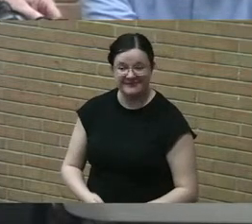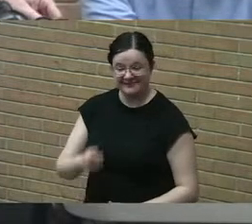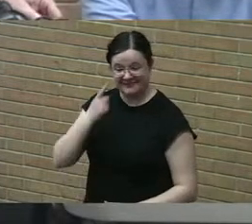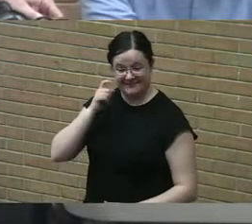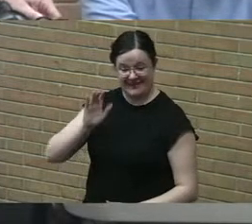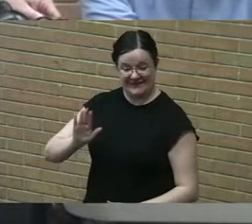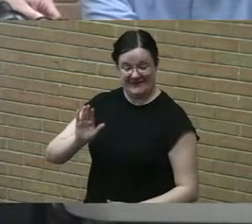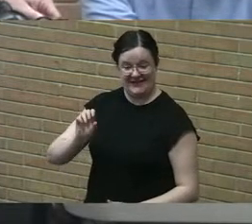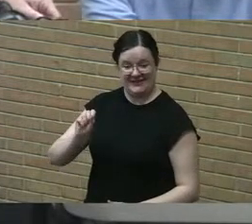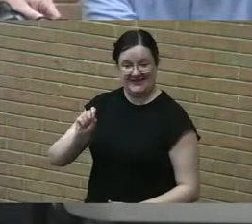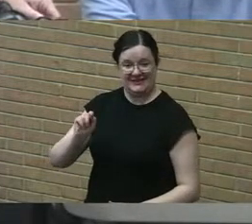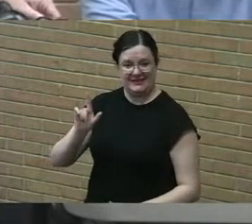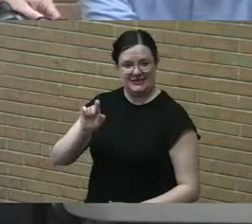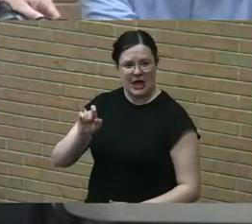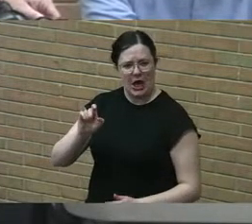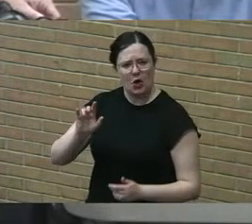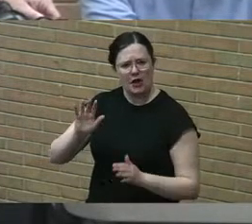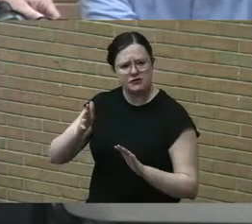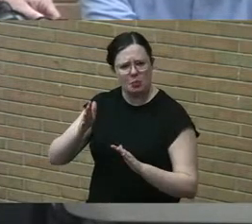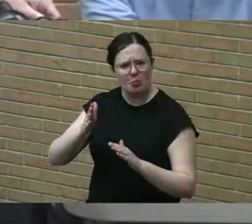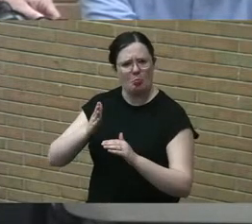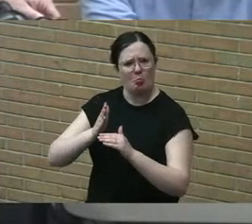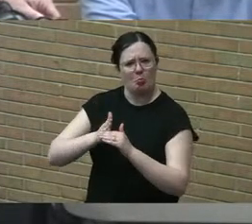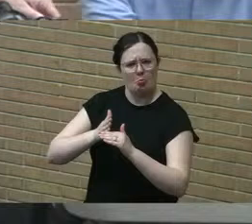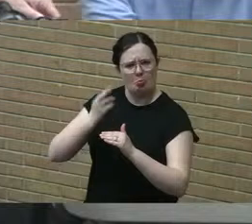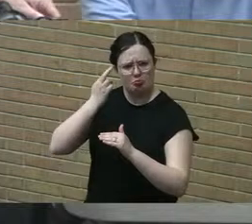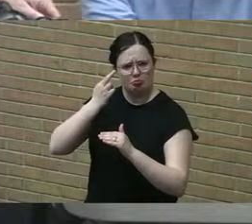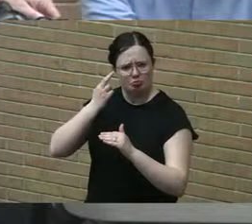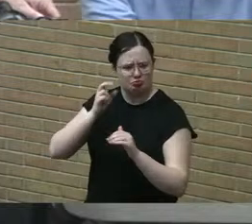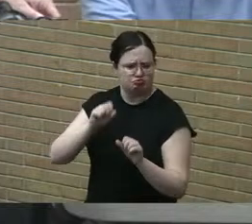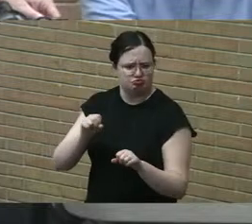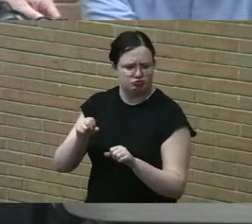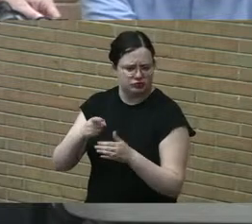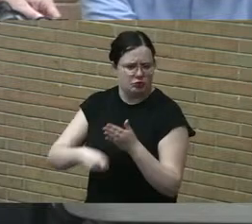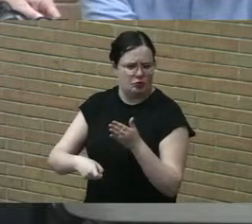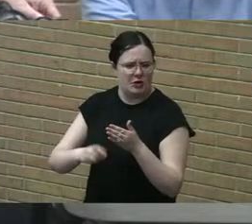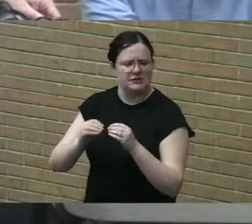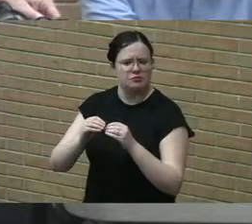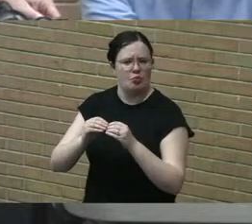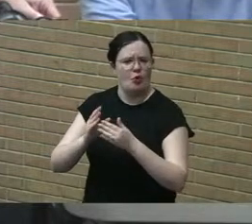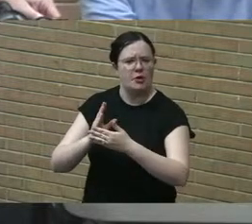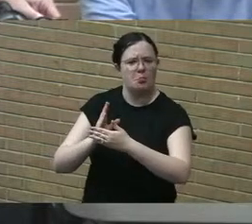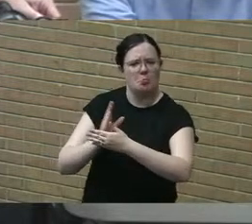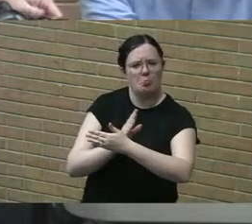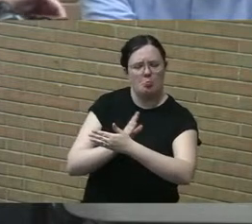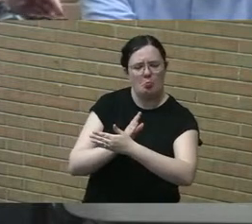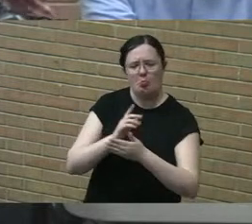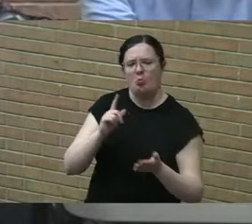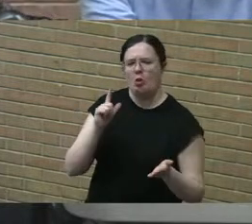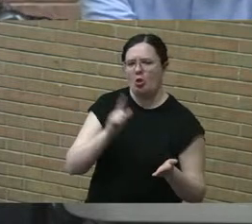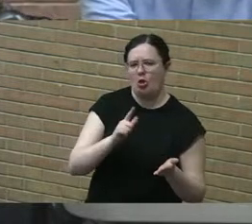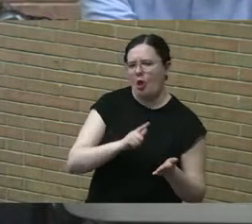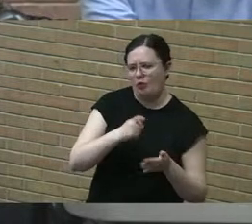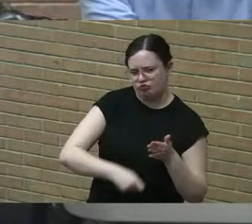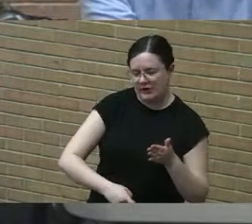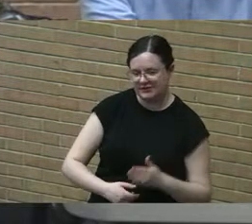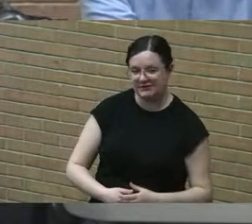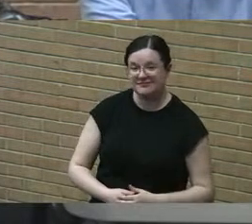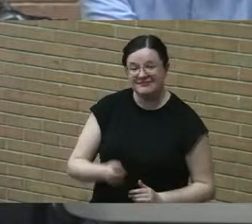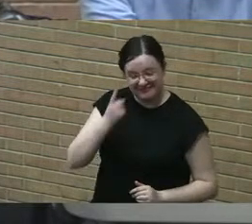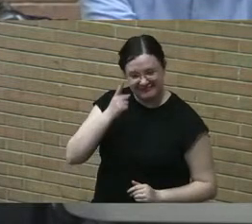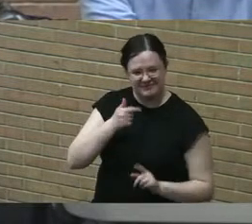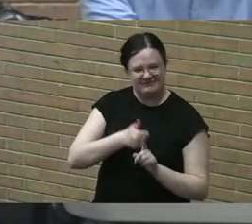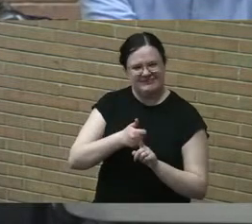it's relatively modest in price. So we'll be on the lower end of what the price would be. It's also a different